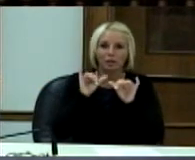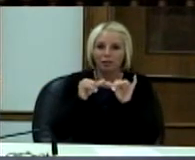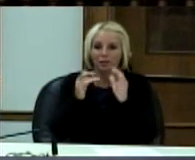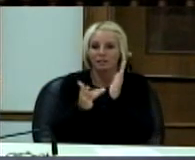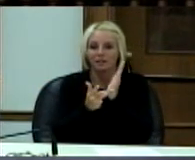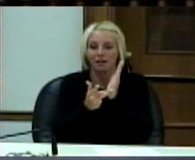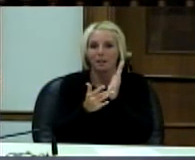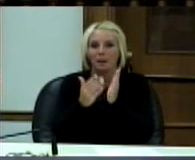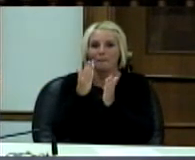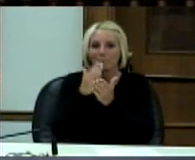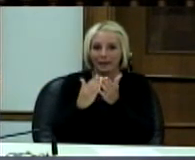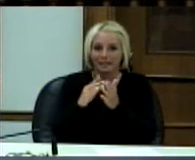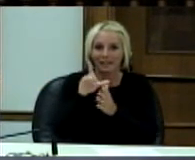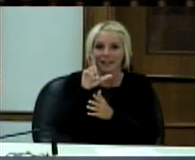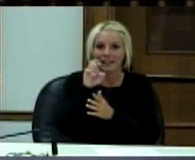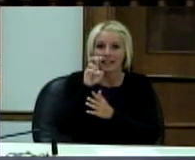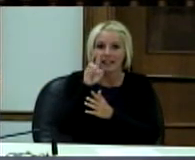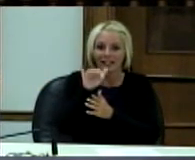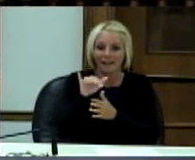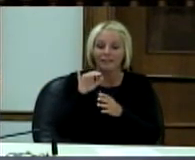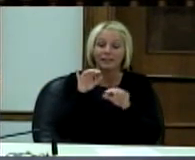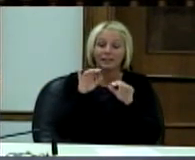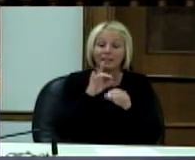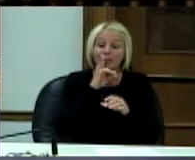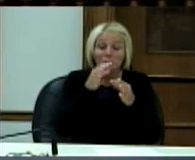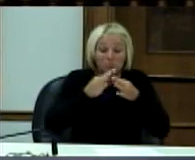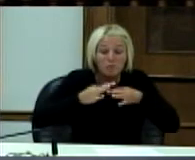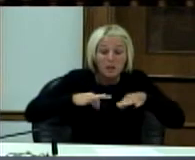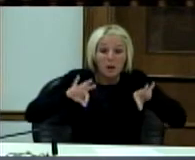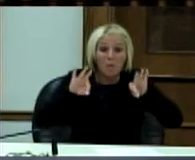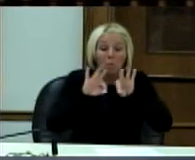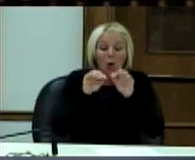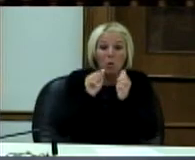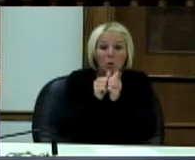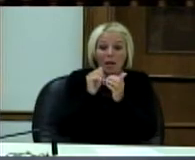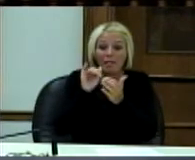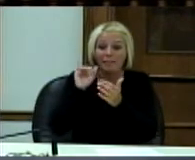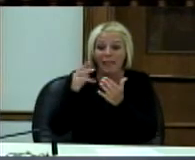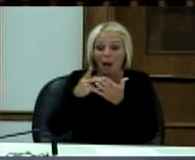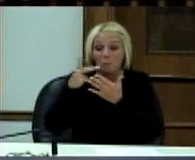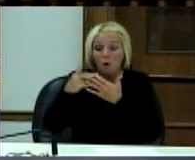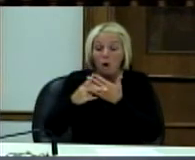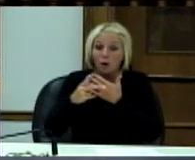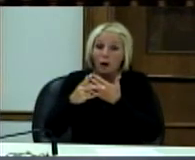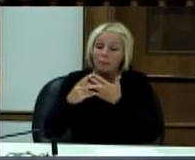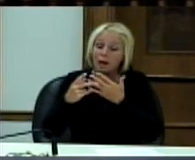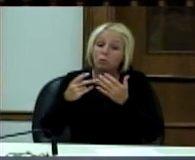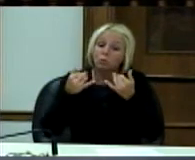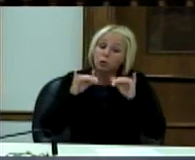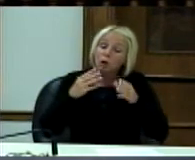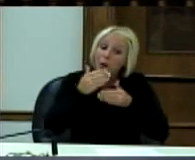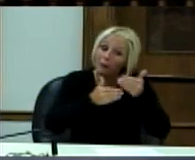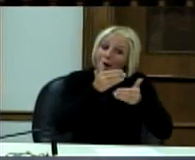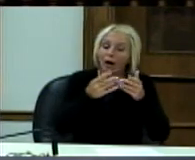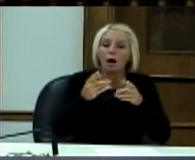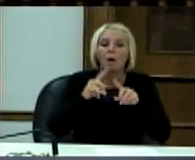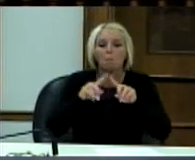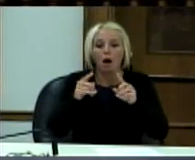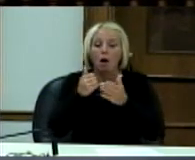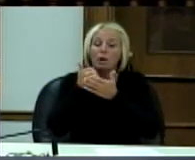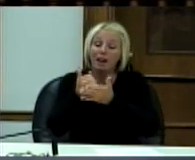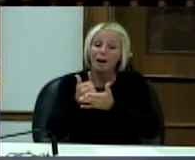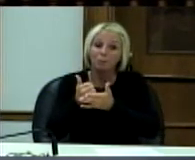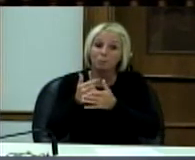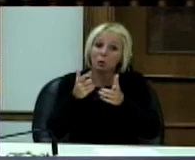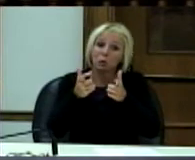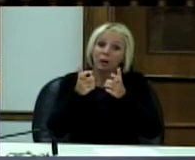technology piece. The levy is very important with that program. We're still going to move ahead, but certainly the levy would help us move ahead in